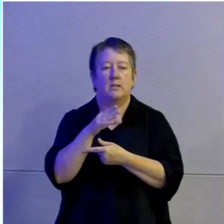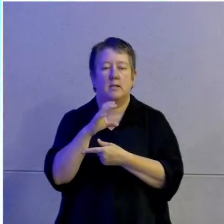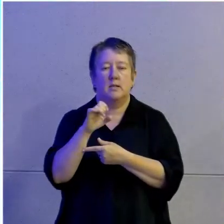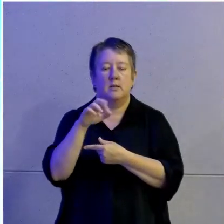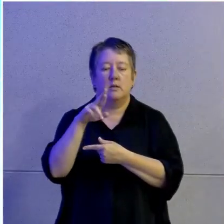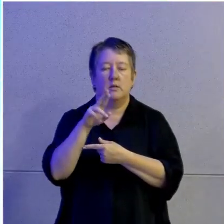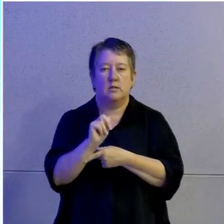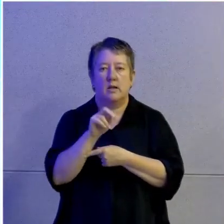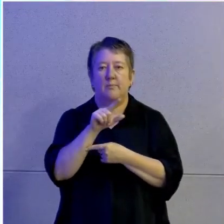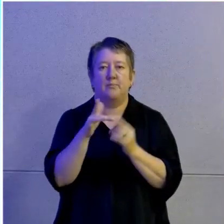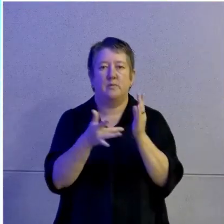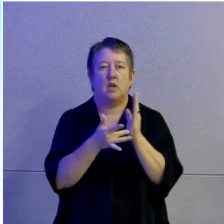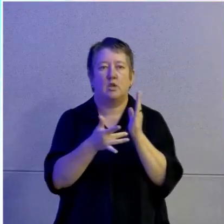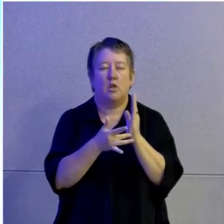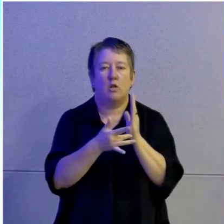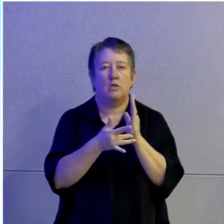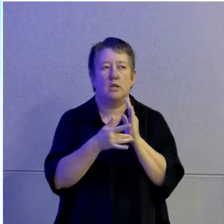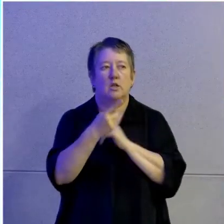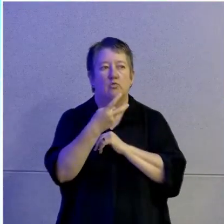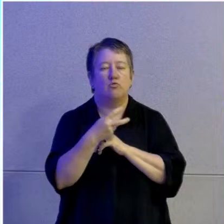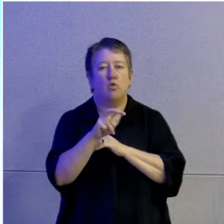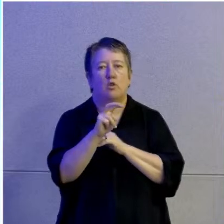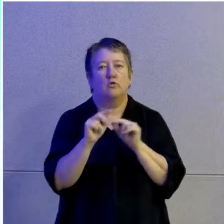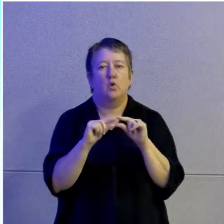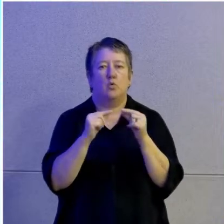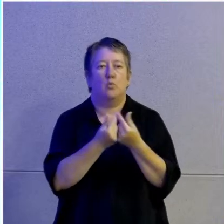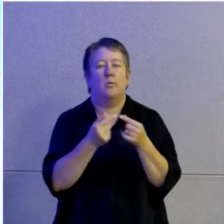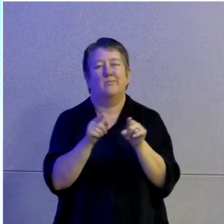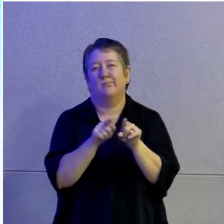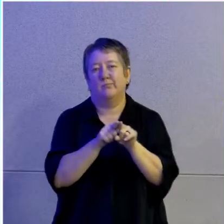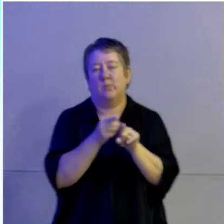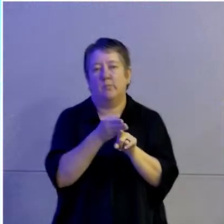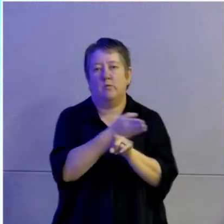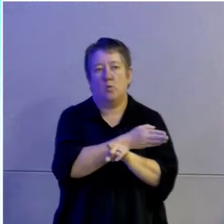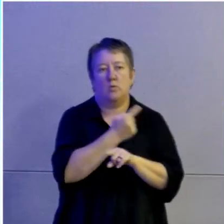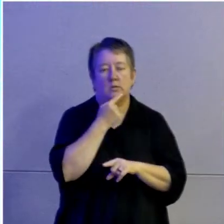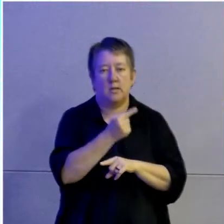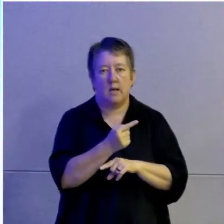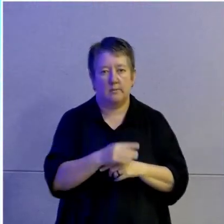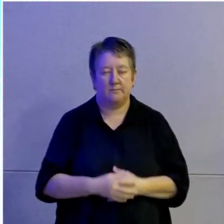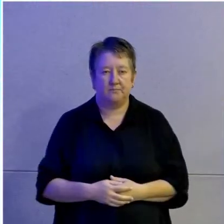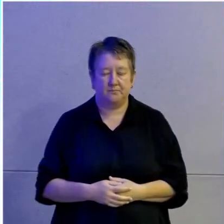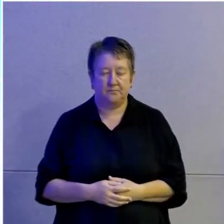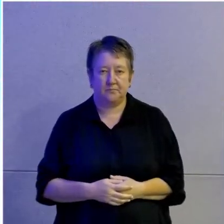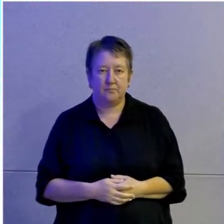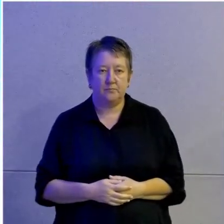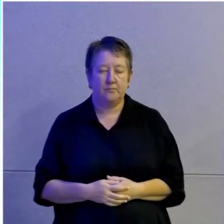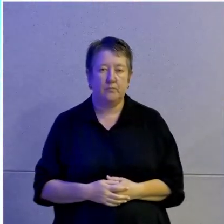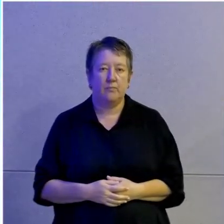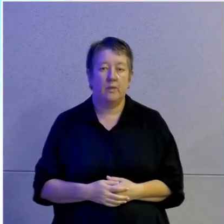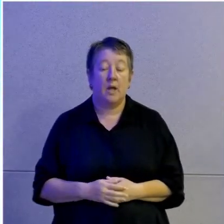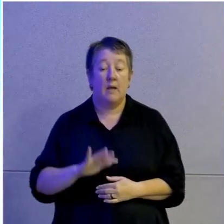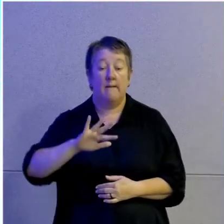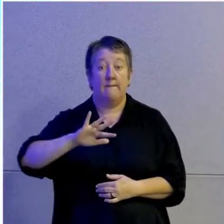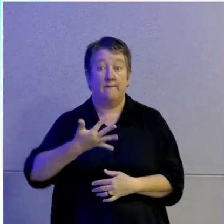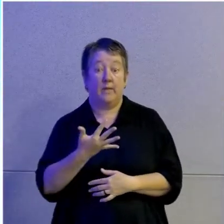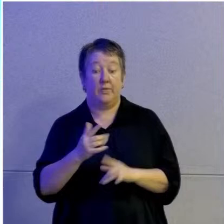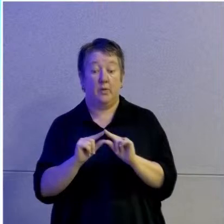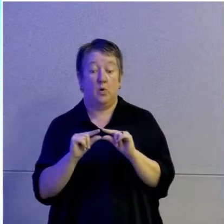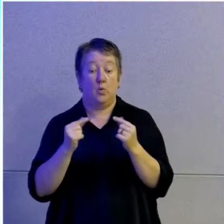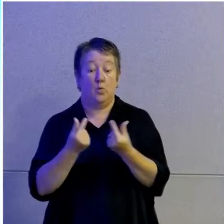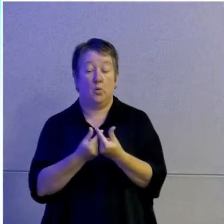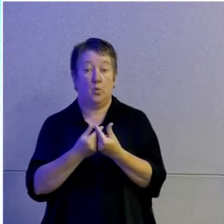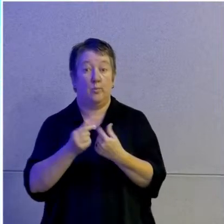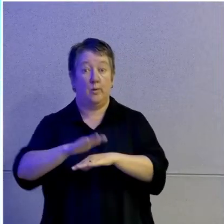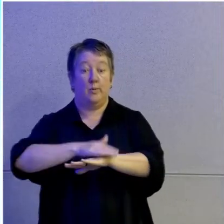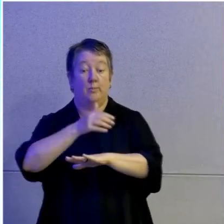is the Technological Transfer Group, as it has been mentioned. The establishment of the 5th group has also enabled